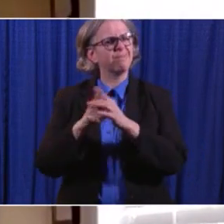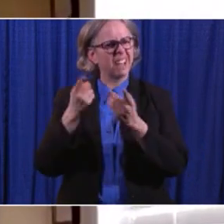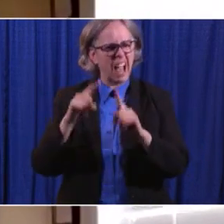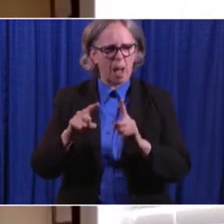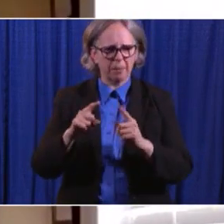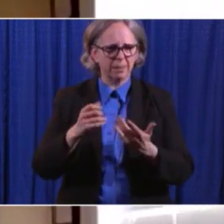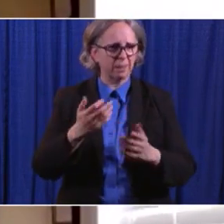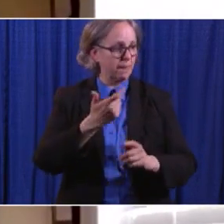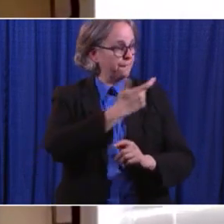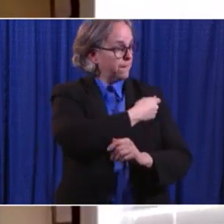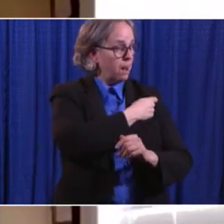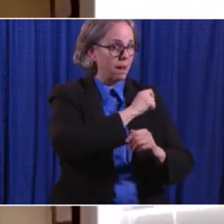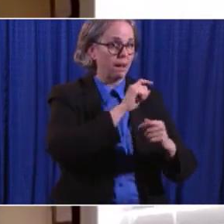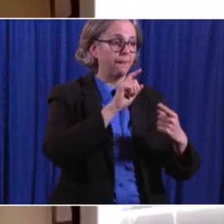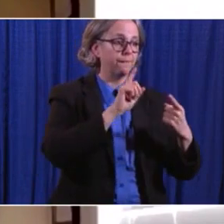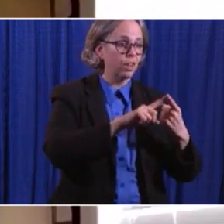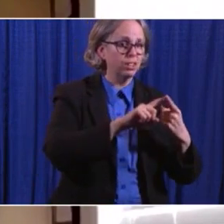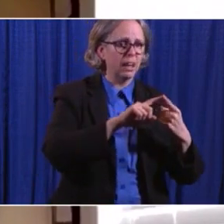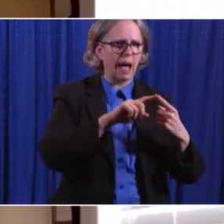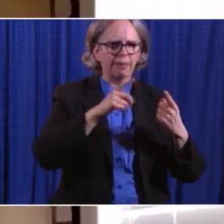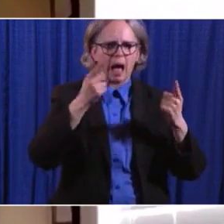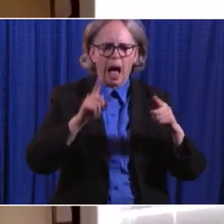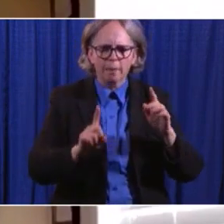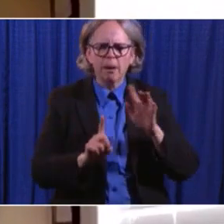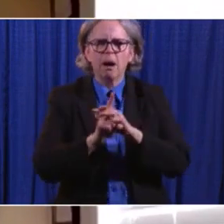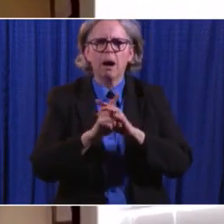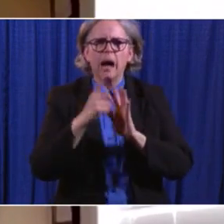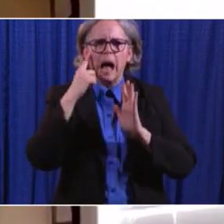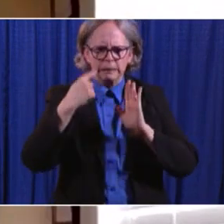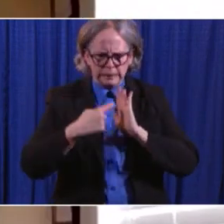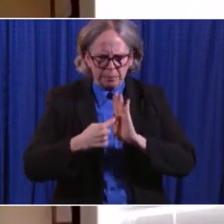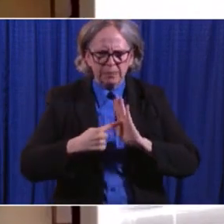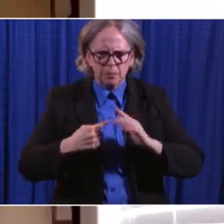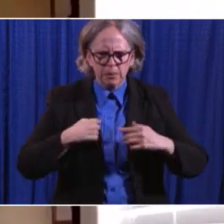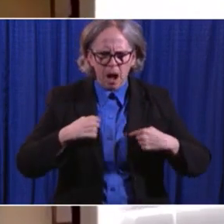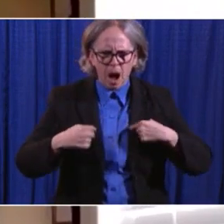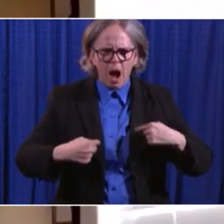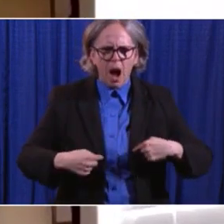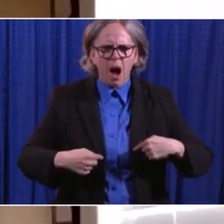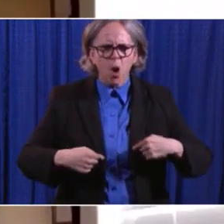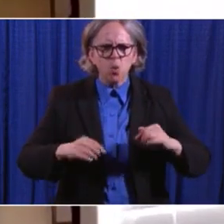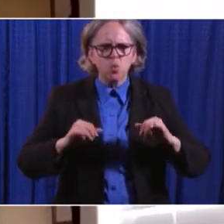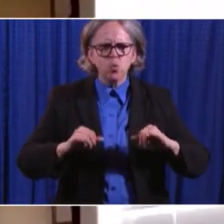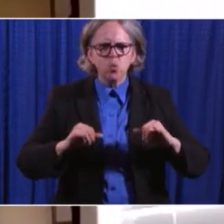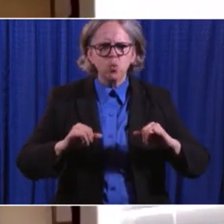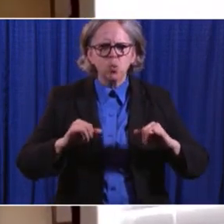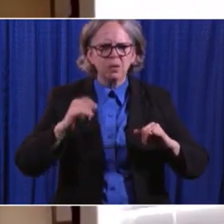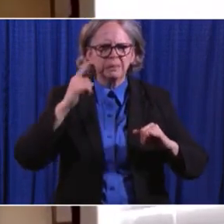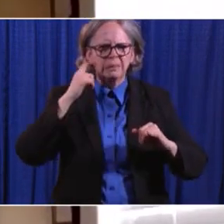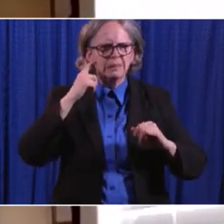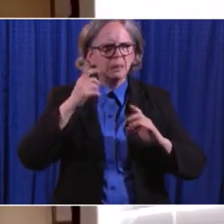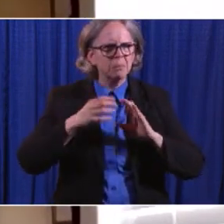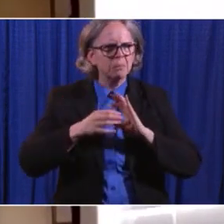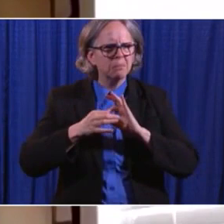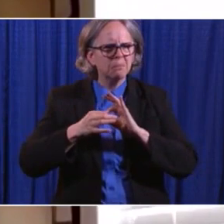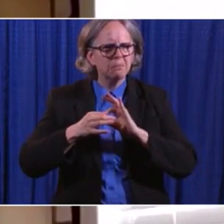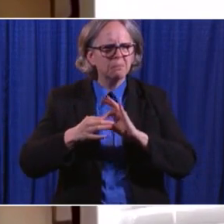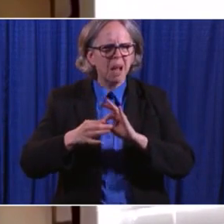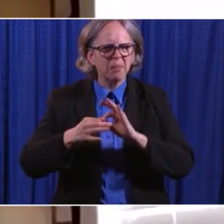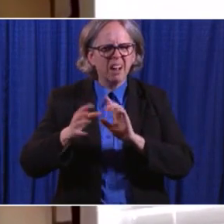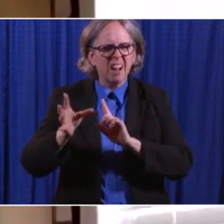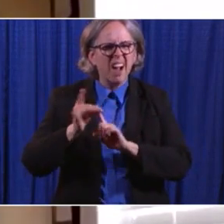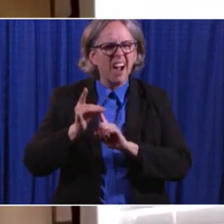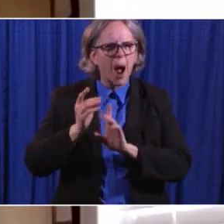vaccine really points towards individuals who likely had the virus, were likely infected and